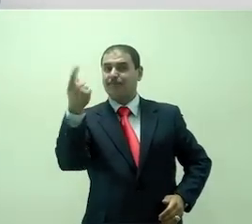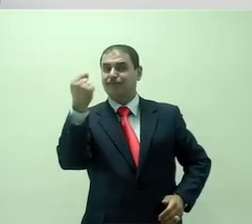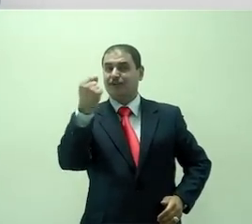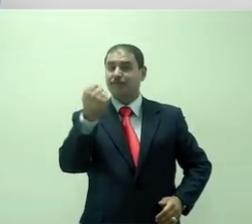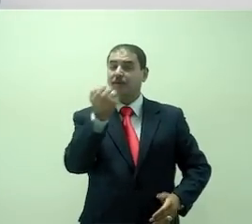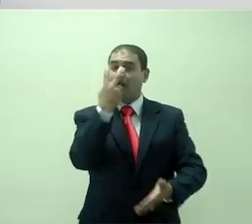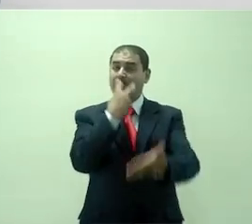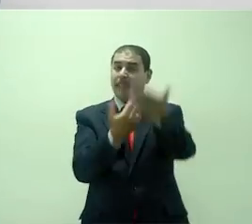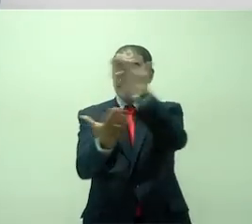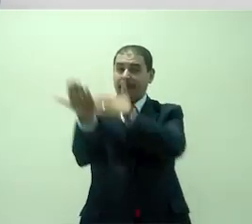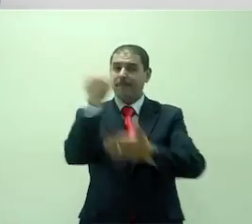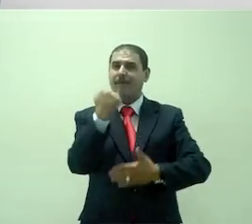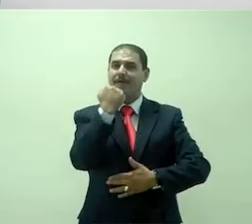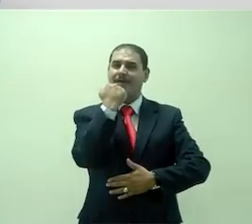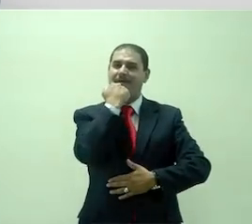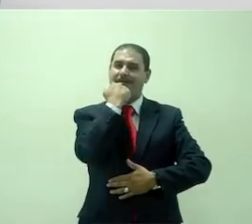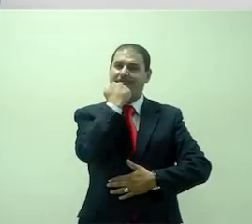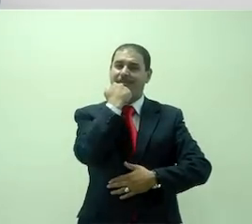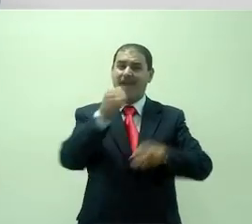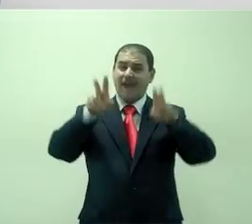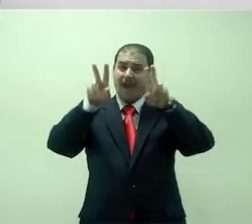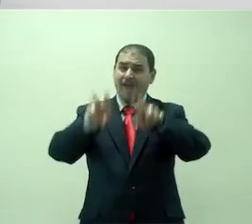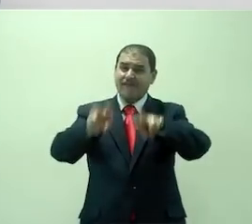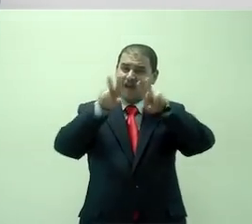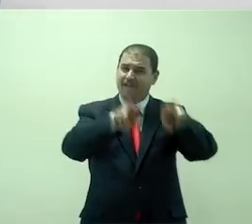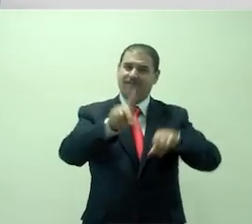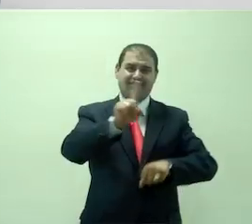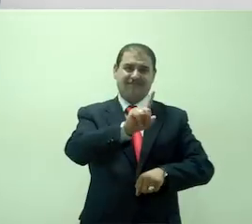that, the MDGs. The MDGs,